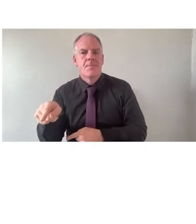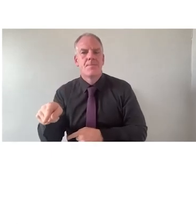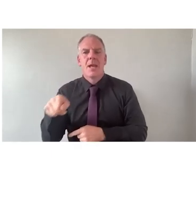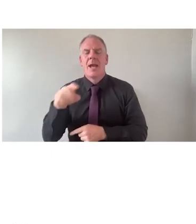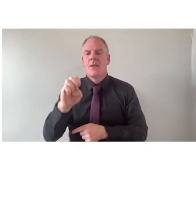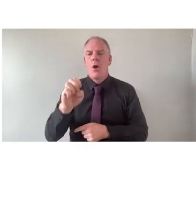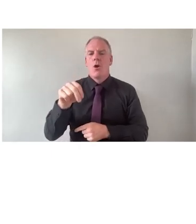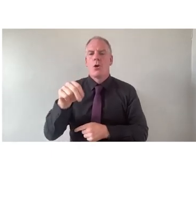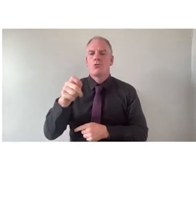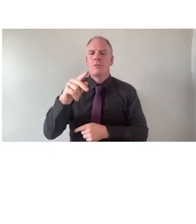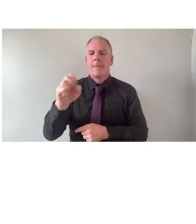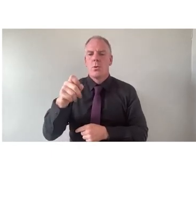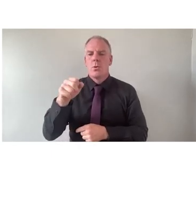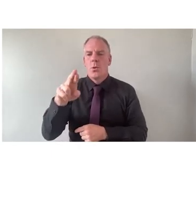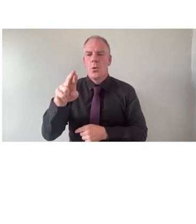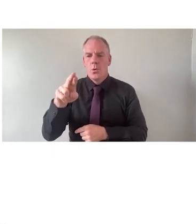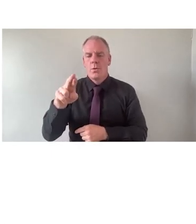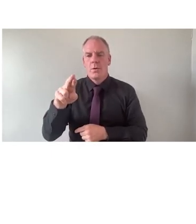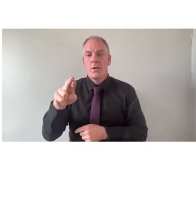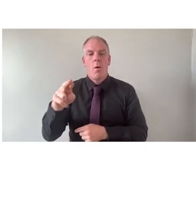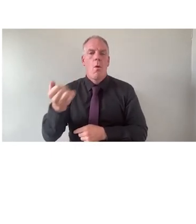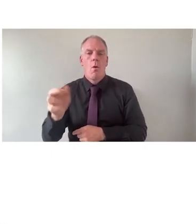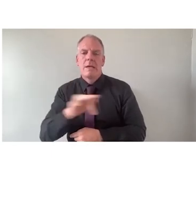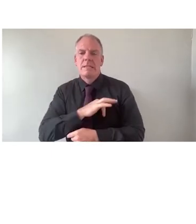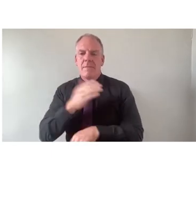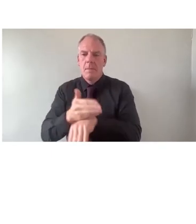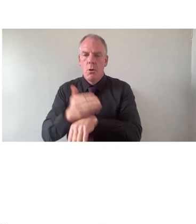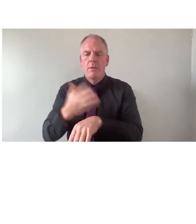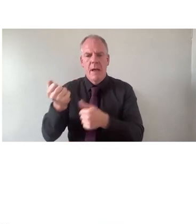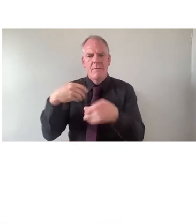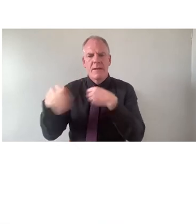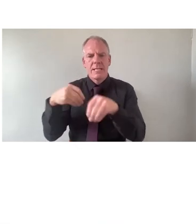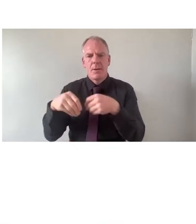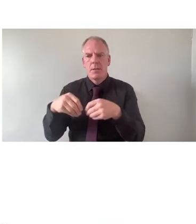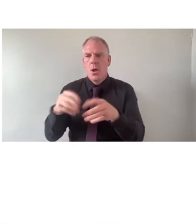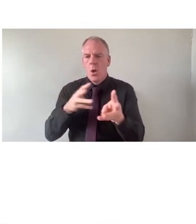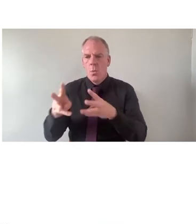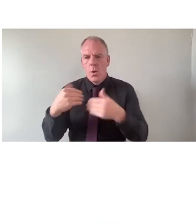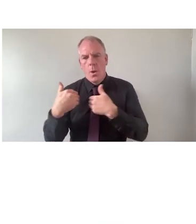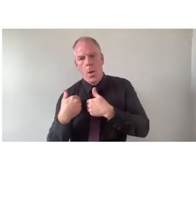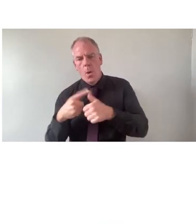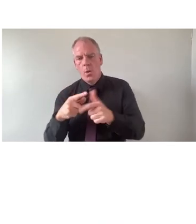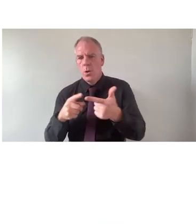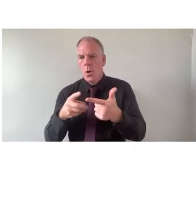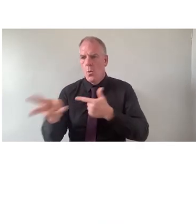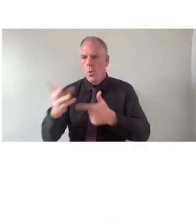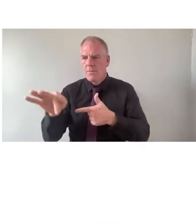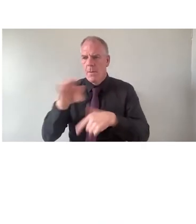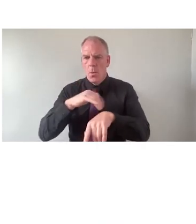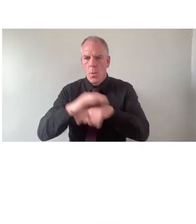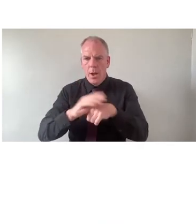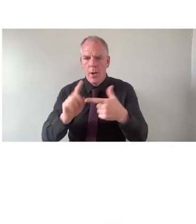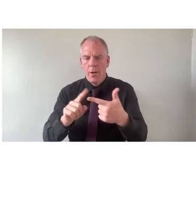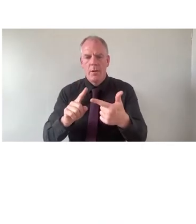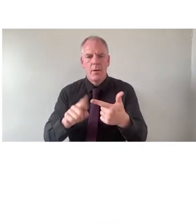entrepreneurship and self-employment have been able to provide a lot of flexibility for workload, work schedule, work location. And these are really